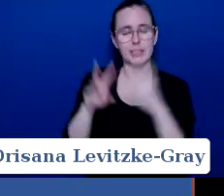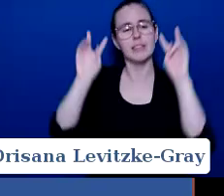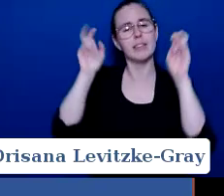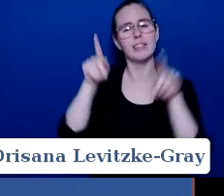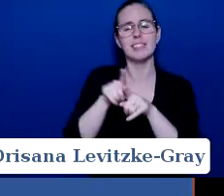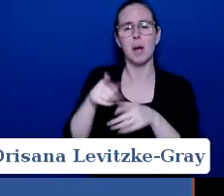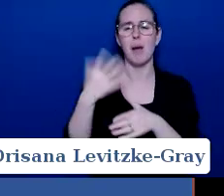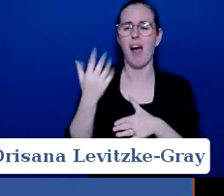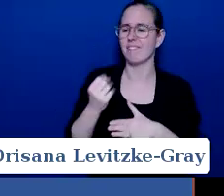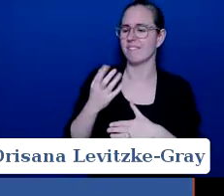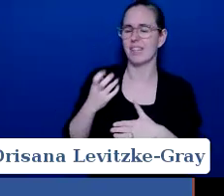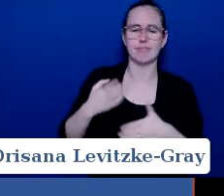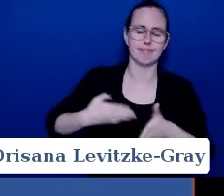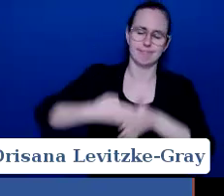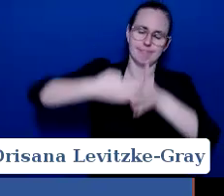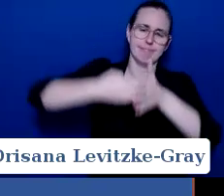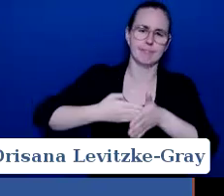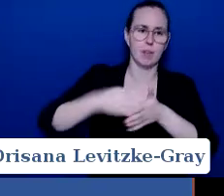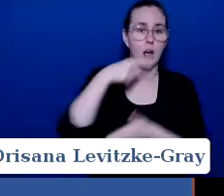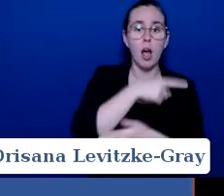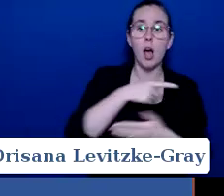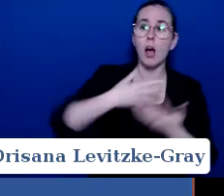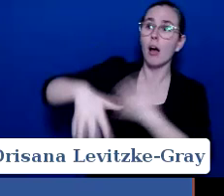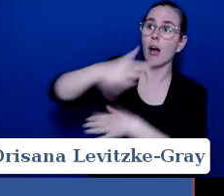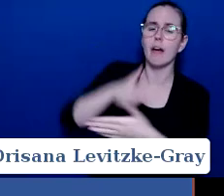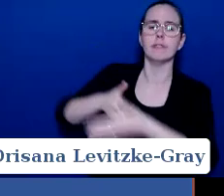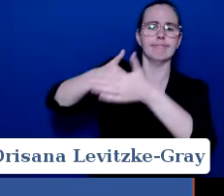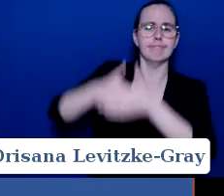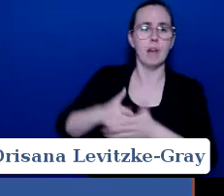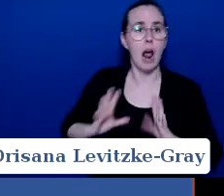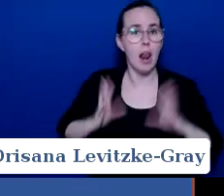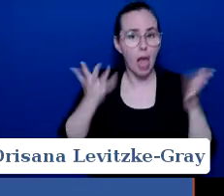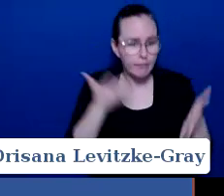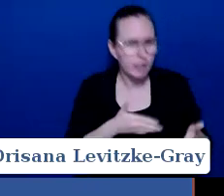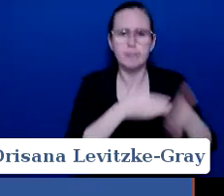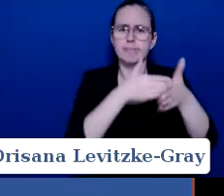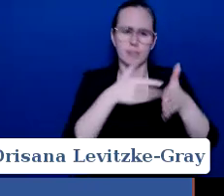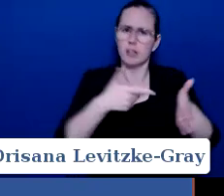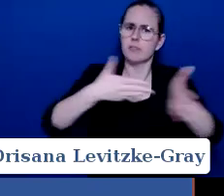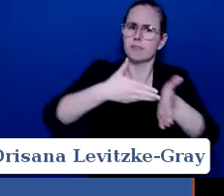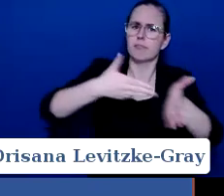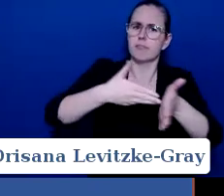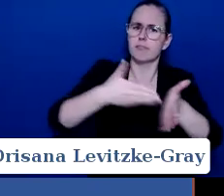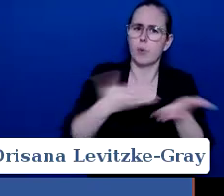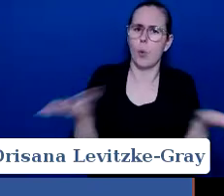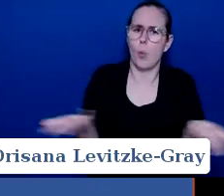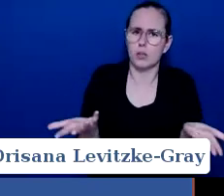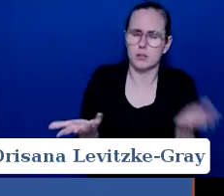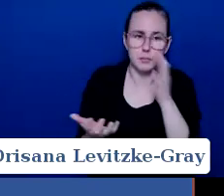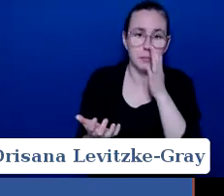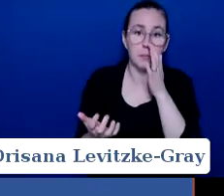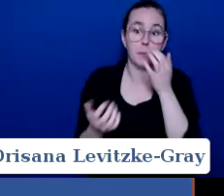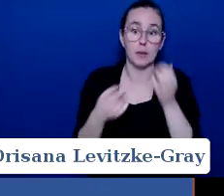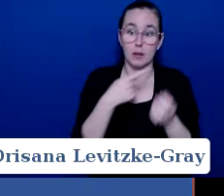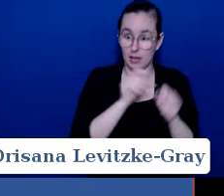community, the support they have, and the level of participation and restriction of participation they have. And this